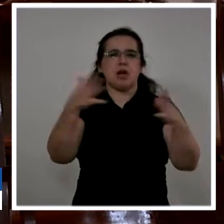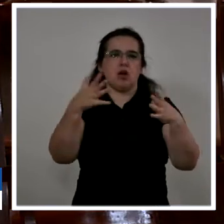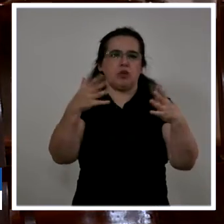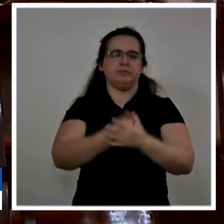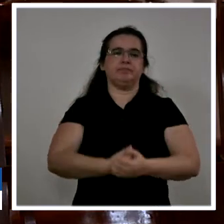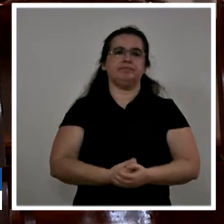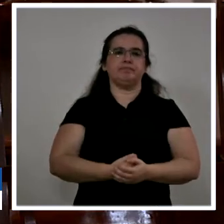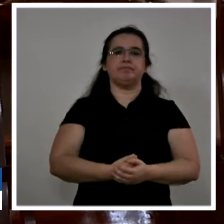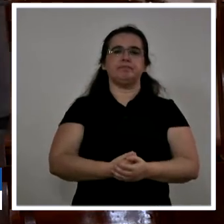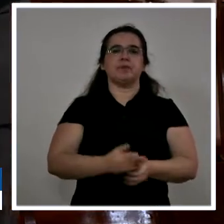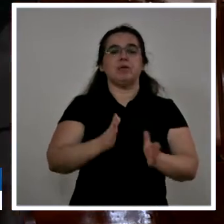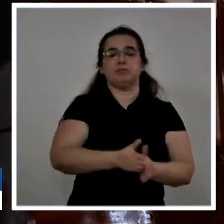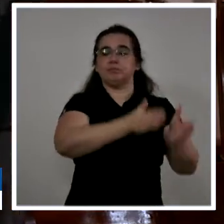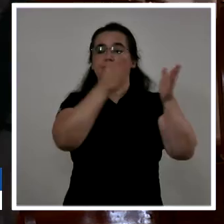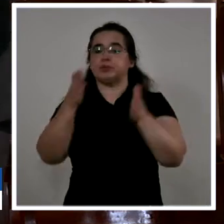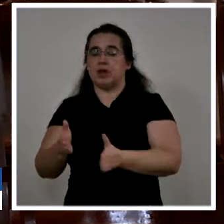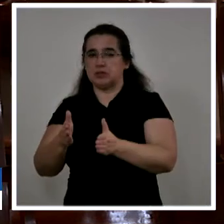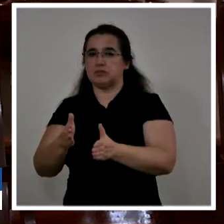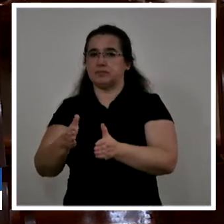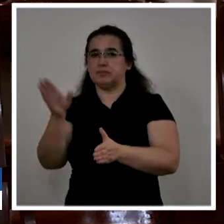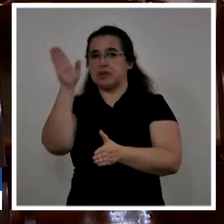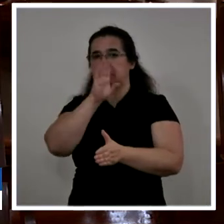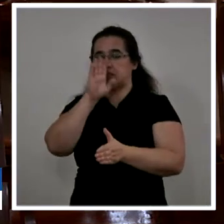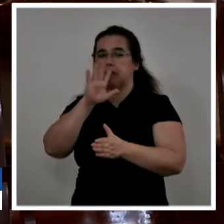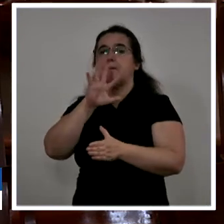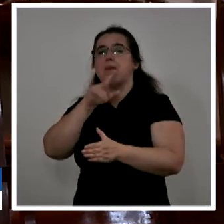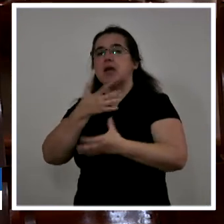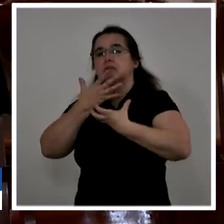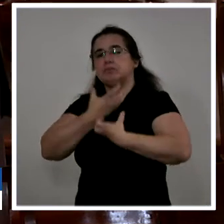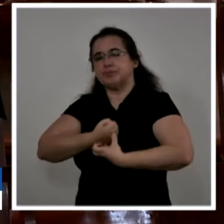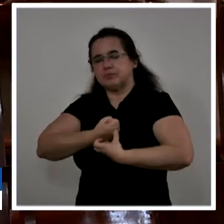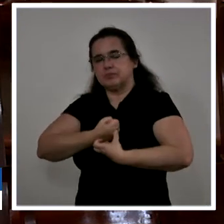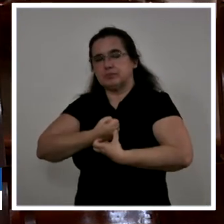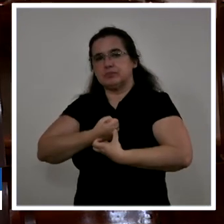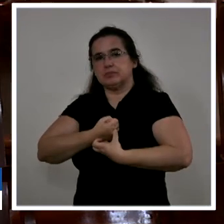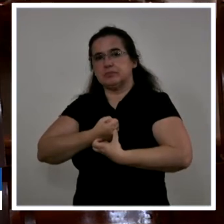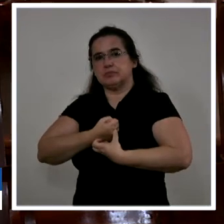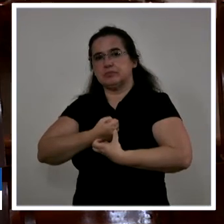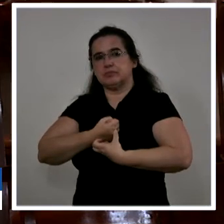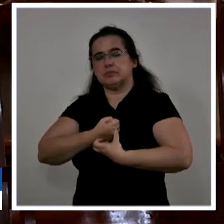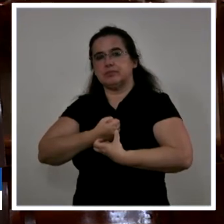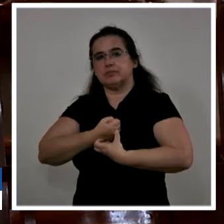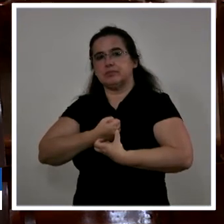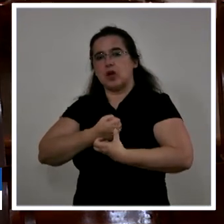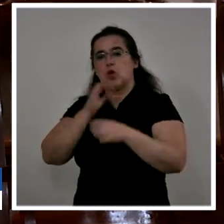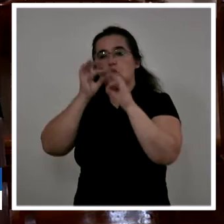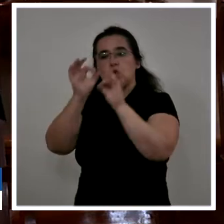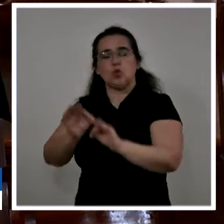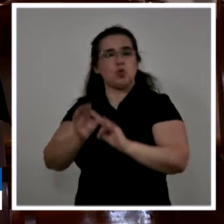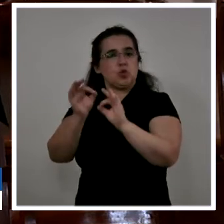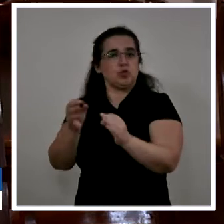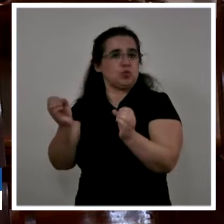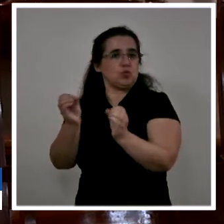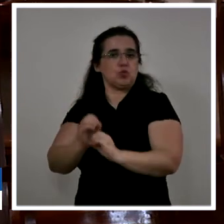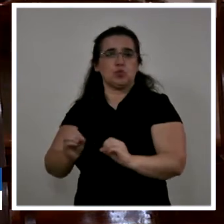of depression. Por outro lado, se tem uma mãe que tinha níveis de depressão complicados. And was not able to be real supportive. E por isso não dava muito